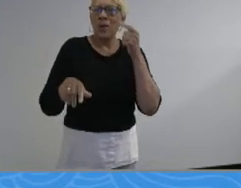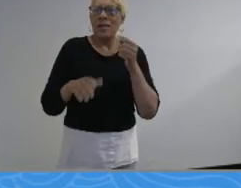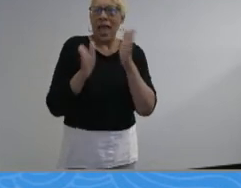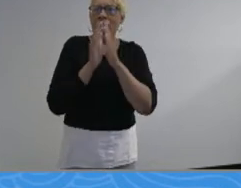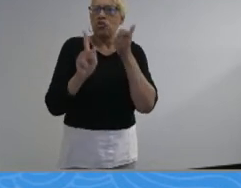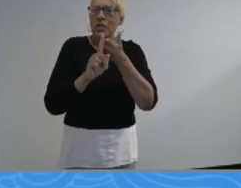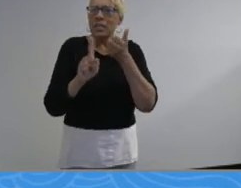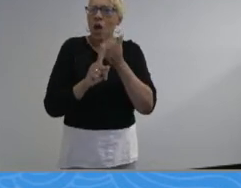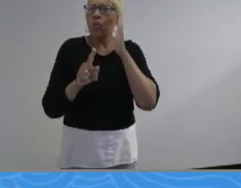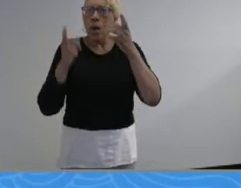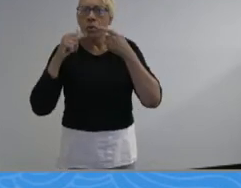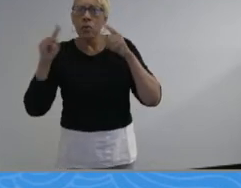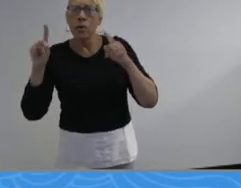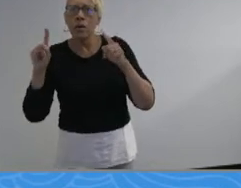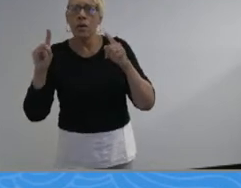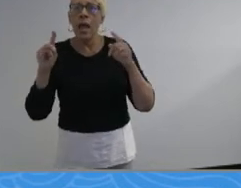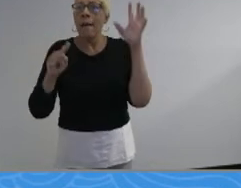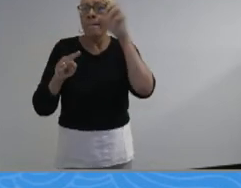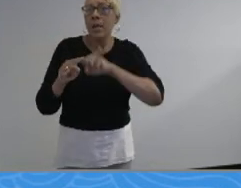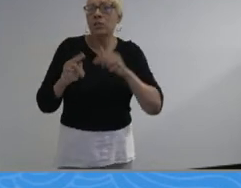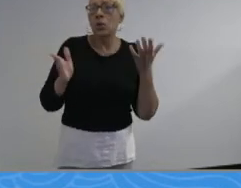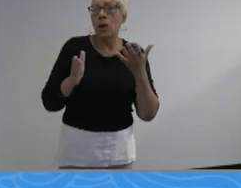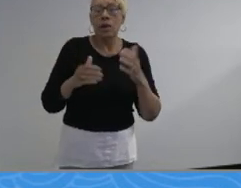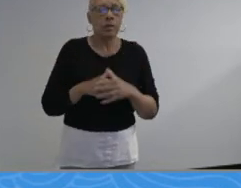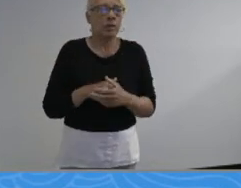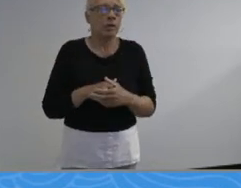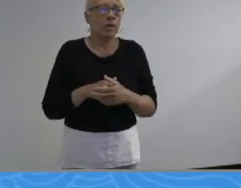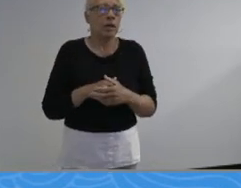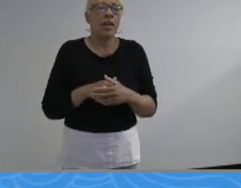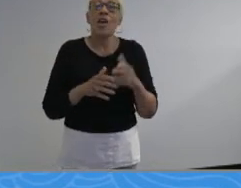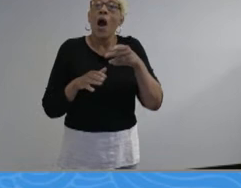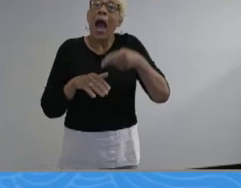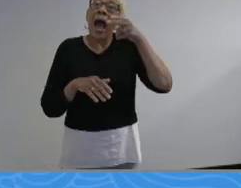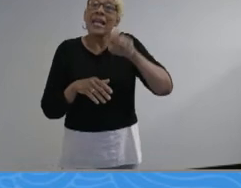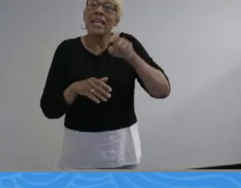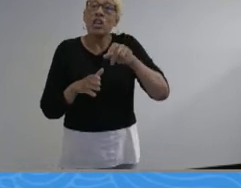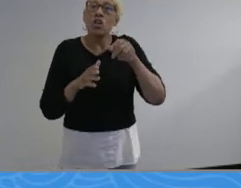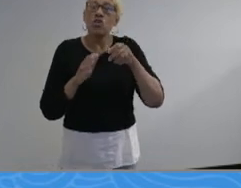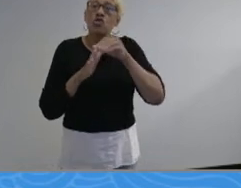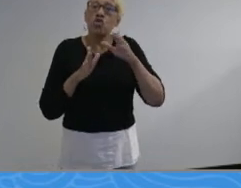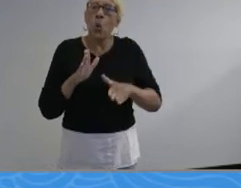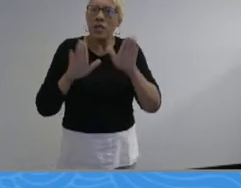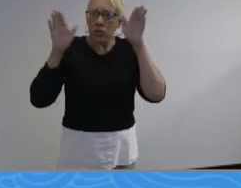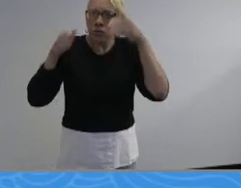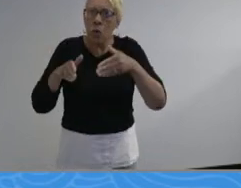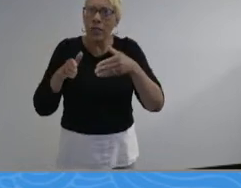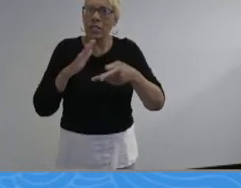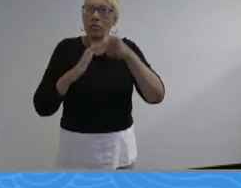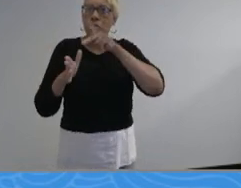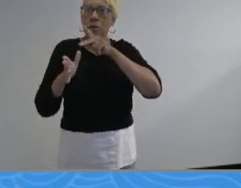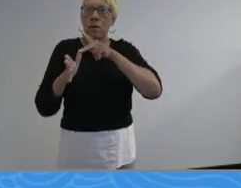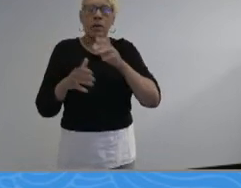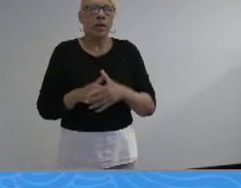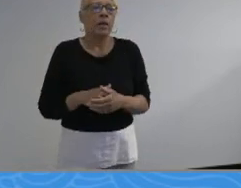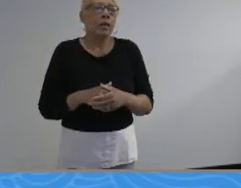work? What's missing? Are high need students prioritized? Is there enough money behind this? For example, it's great if restorative justice is in